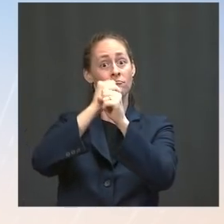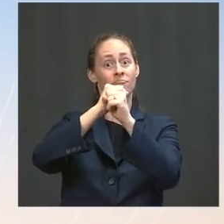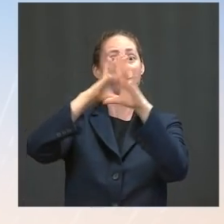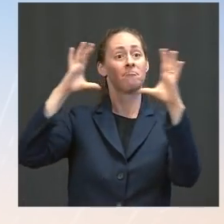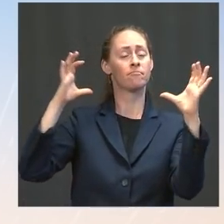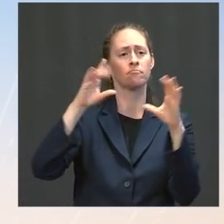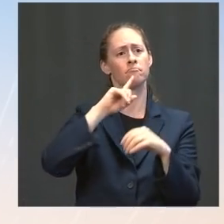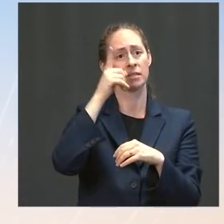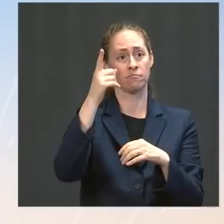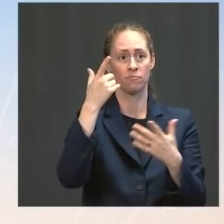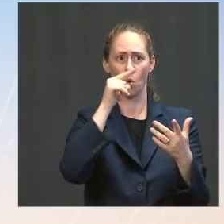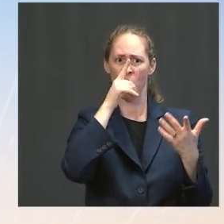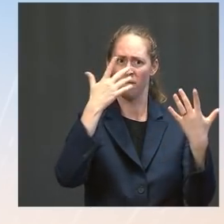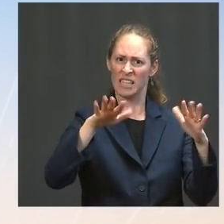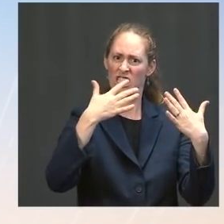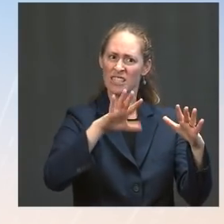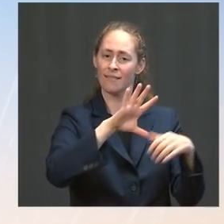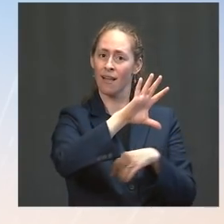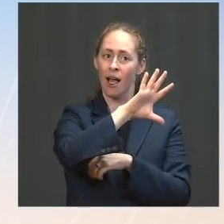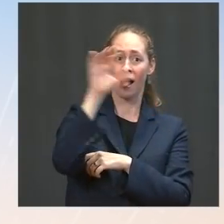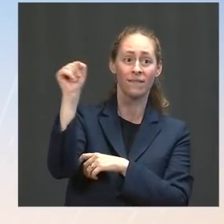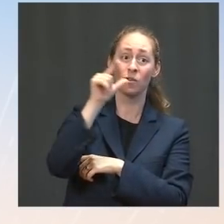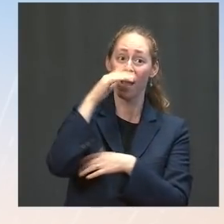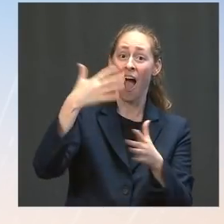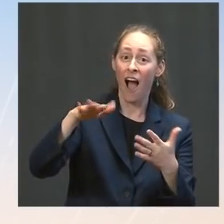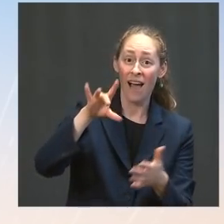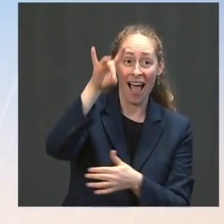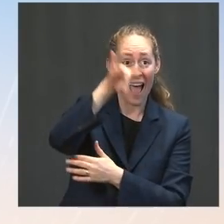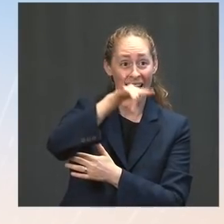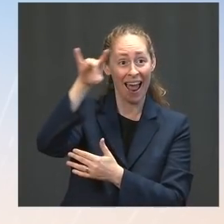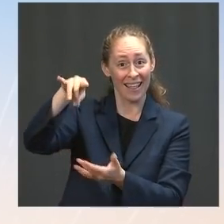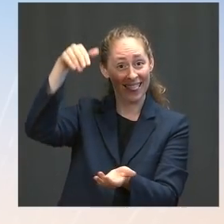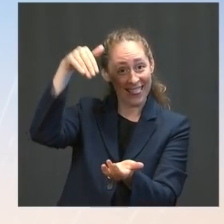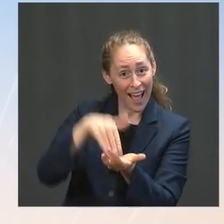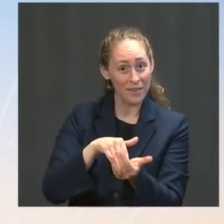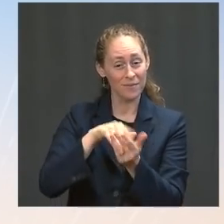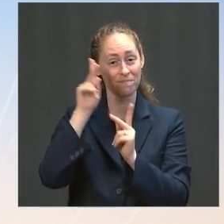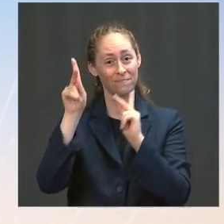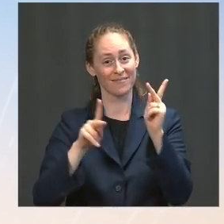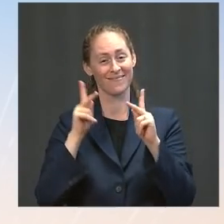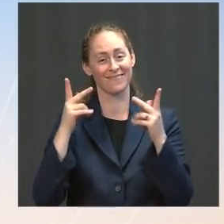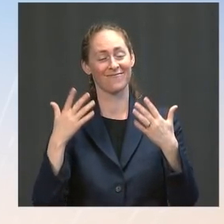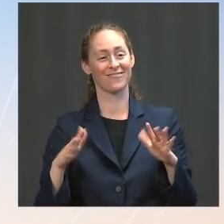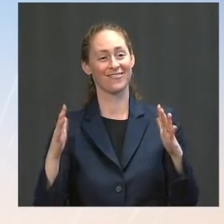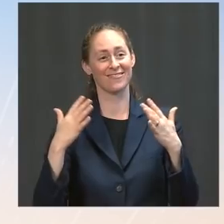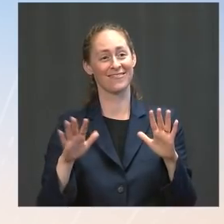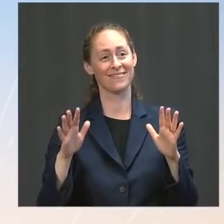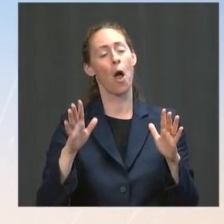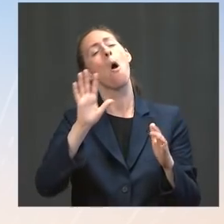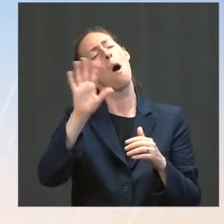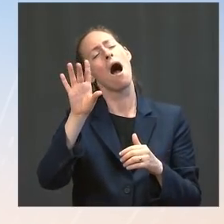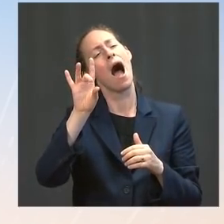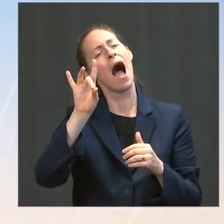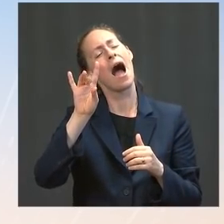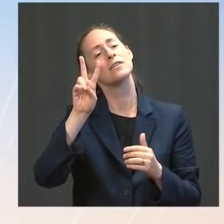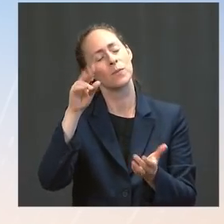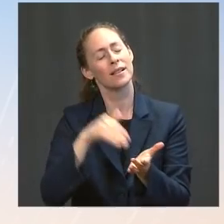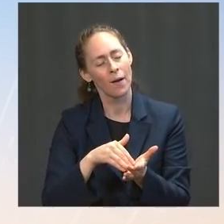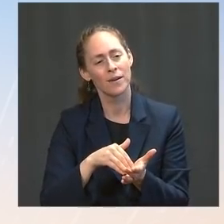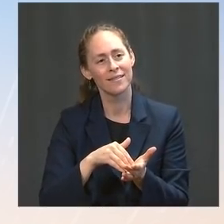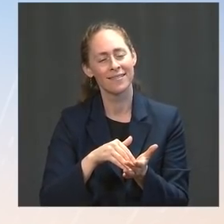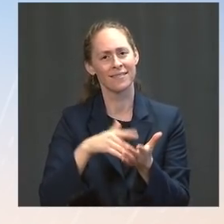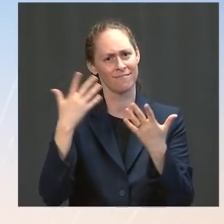and the Secretary of State noted this as well, is the real threat of ISIS-K, which is the reason why, and the president again received a